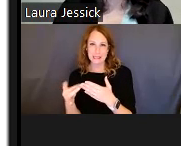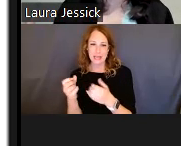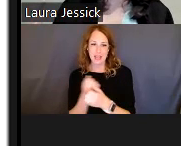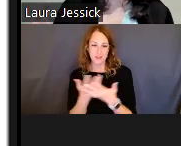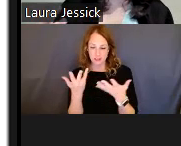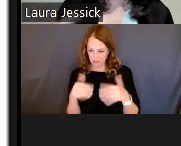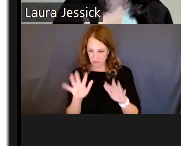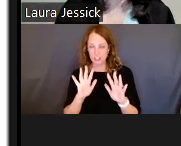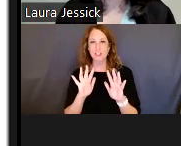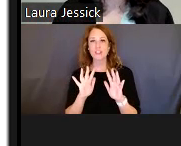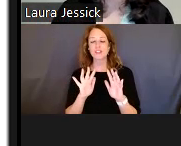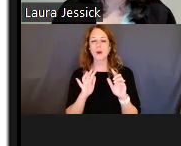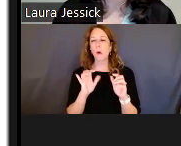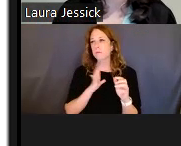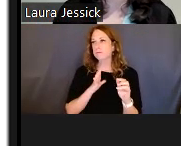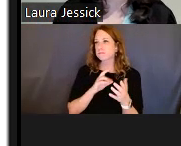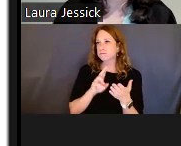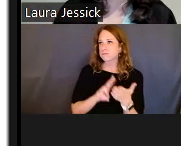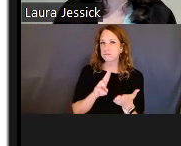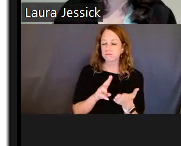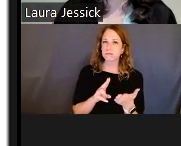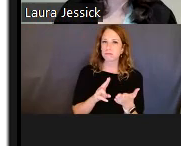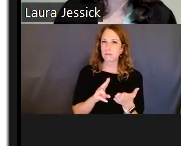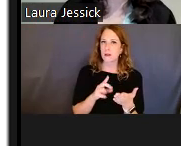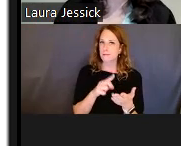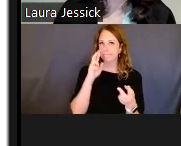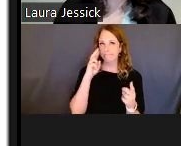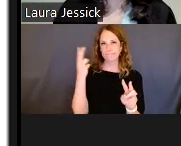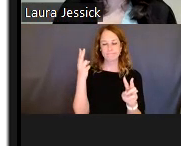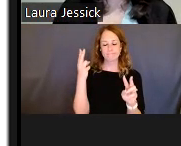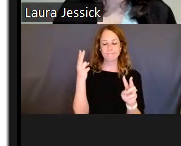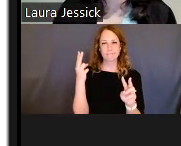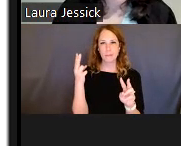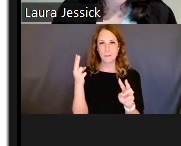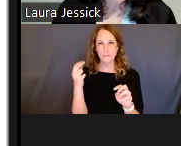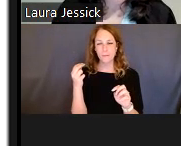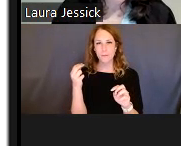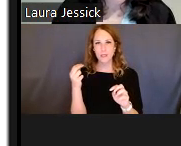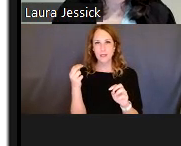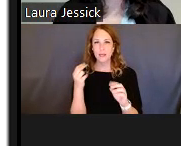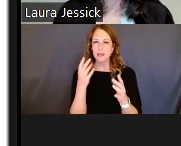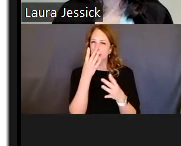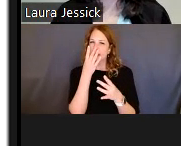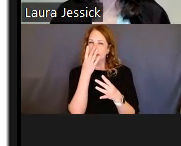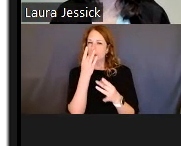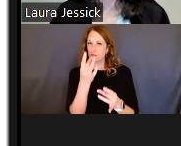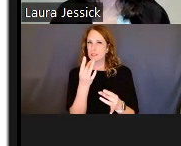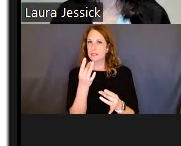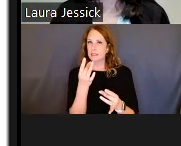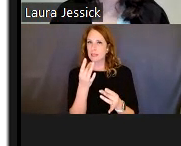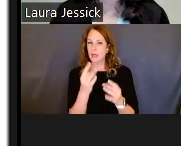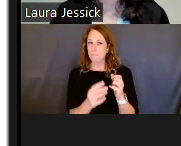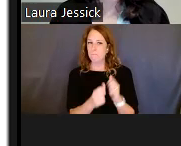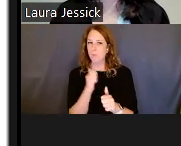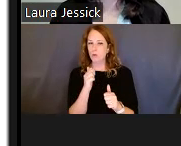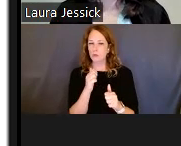done, and there was nothing else that could be done. So it's incredibly interesting to me that most of them